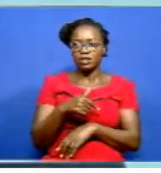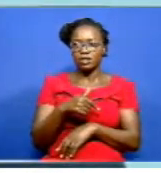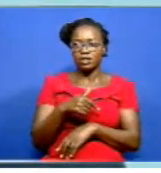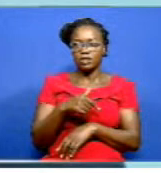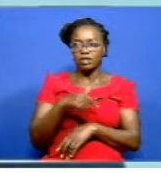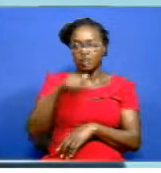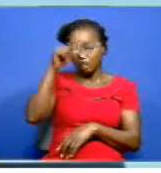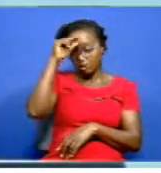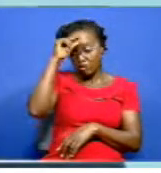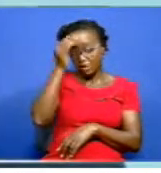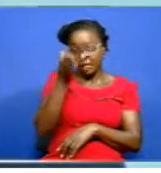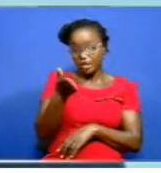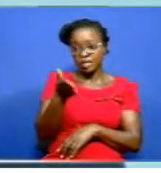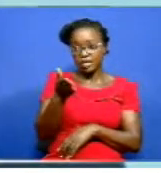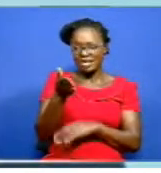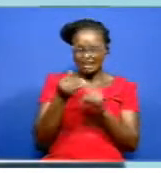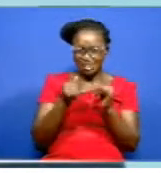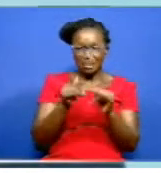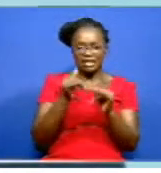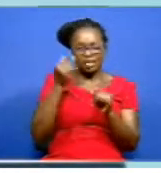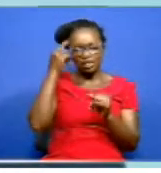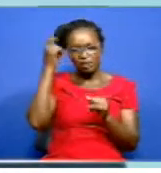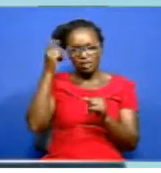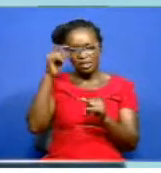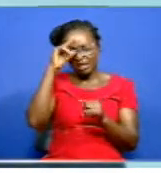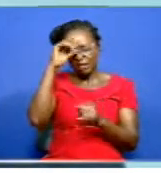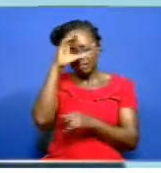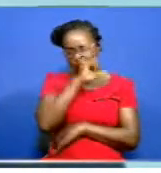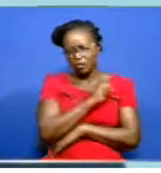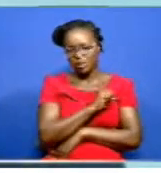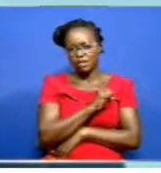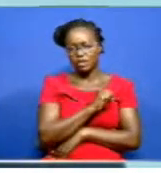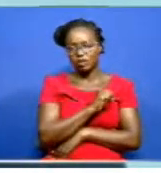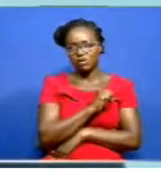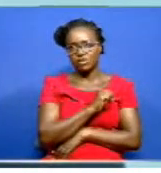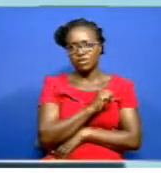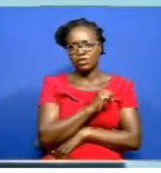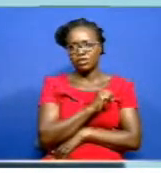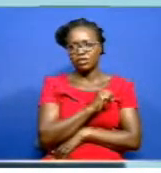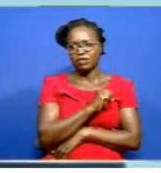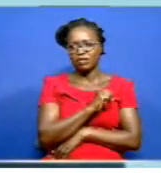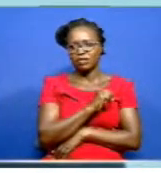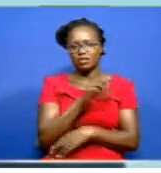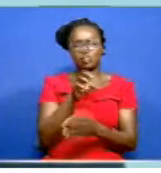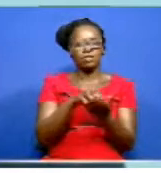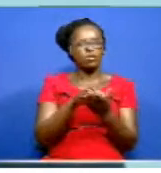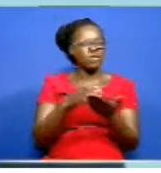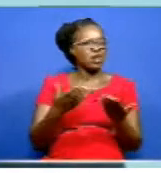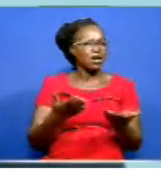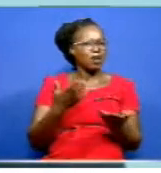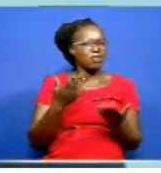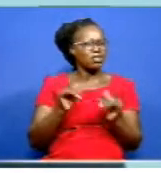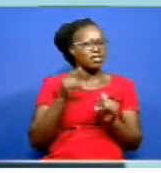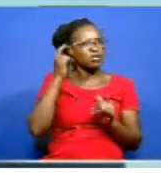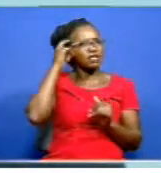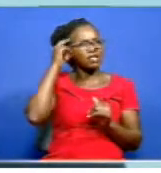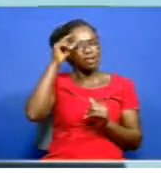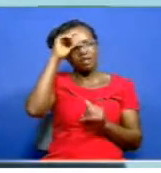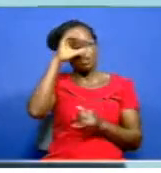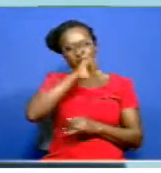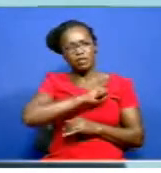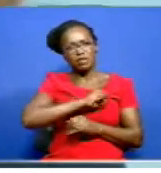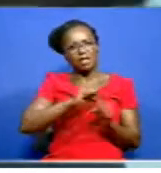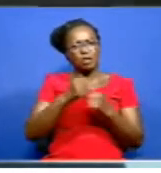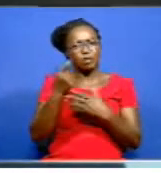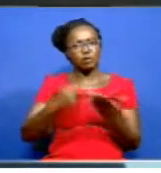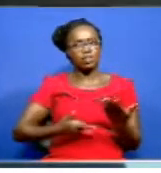is there. Try to imagine the government is not there. Figure out that kind of situation. The government is not there. You know what will